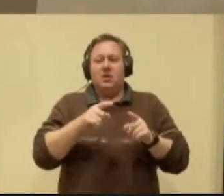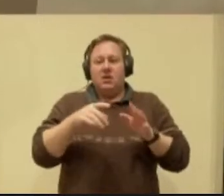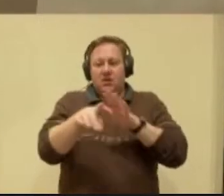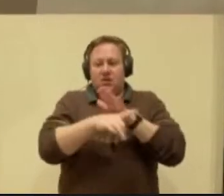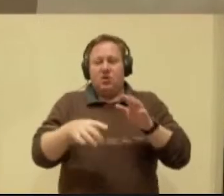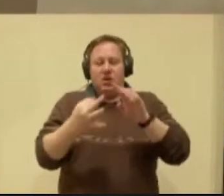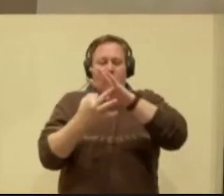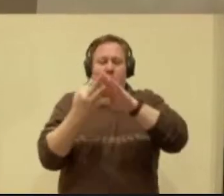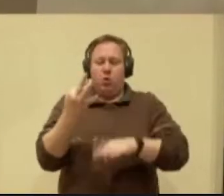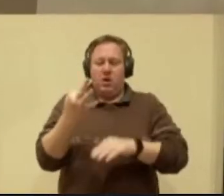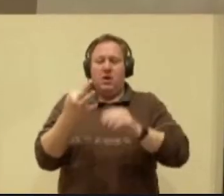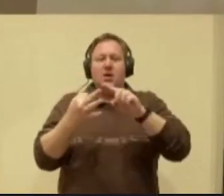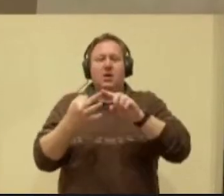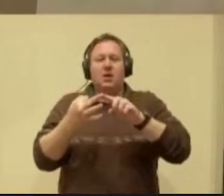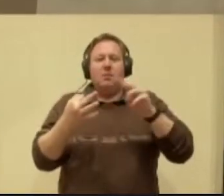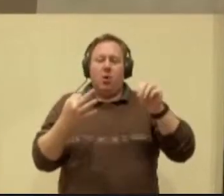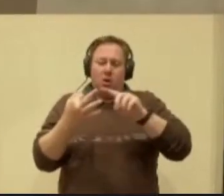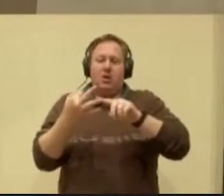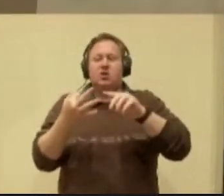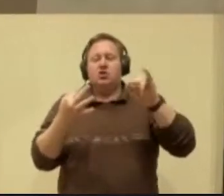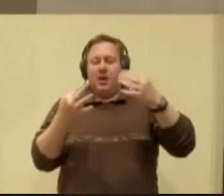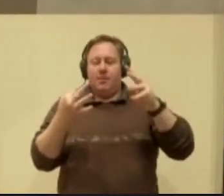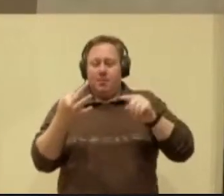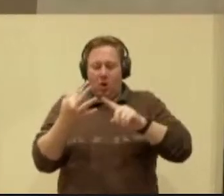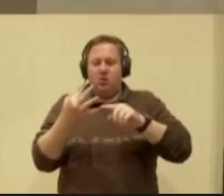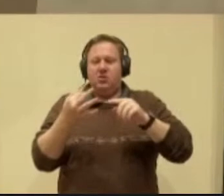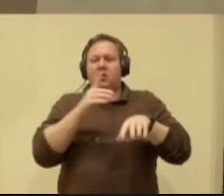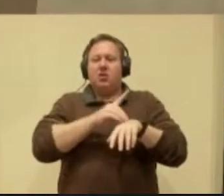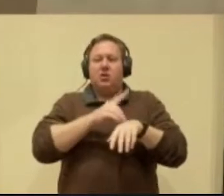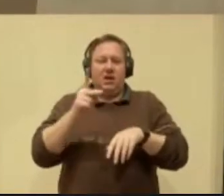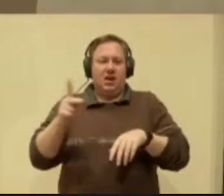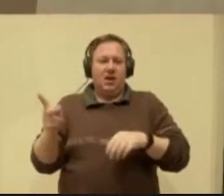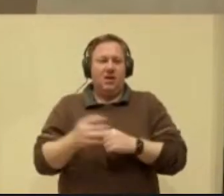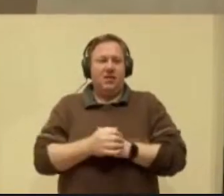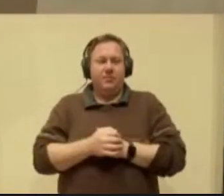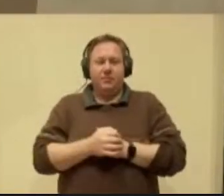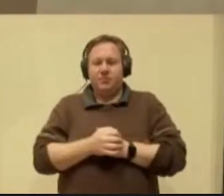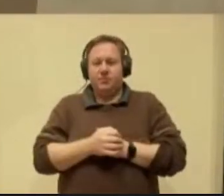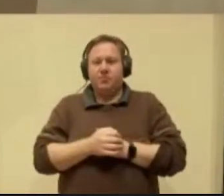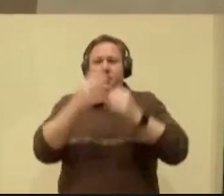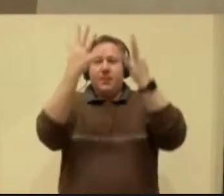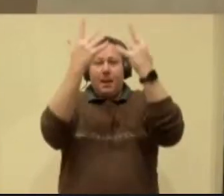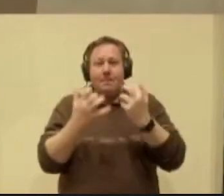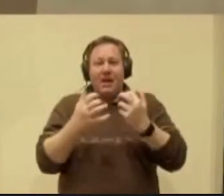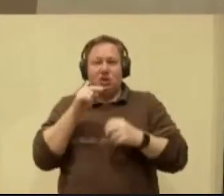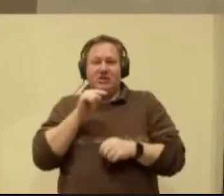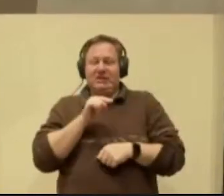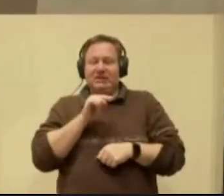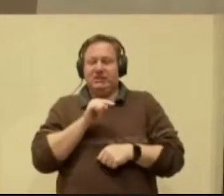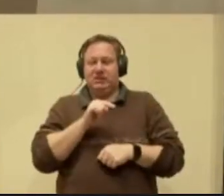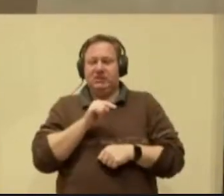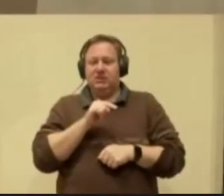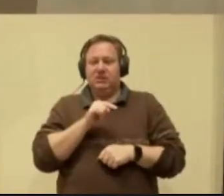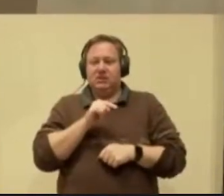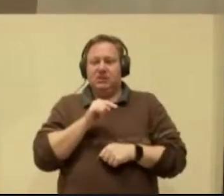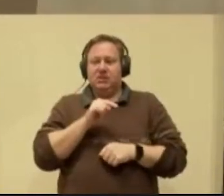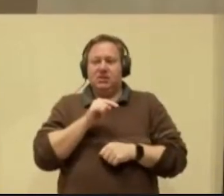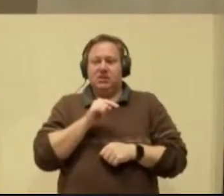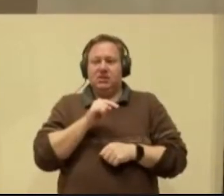cawund and in terms of planning and budgeting from the source of an institutional